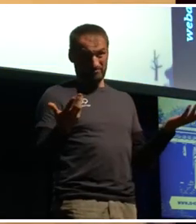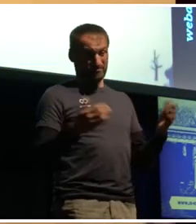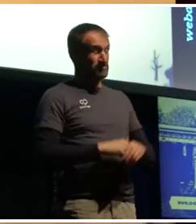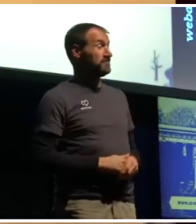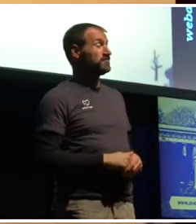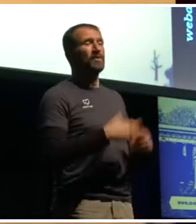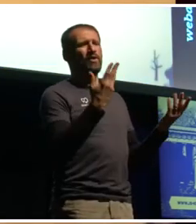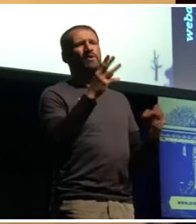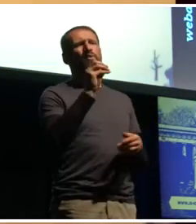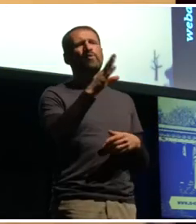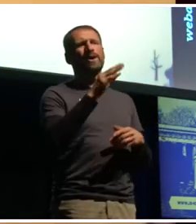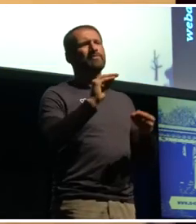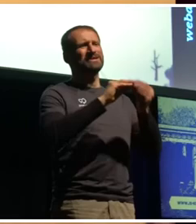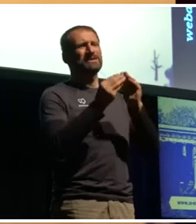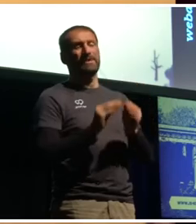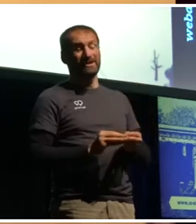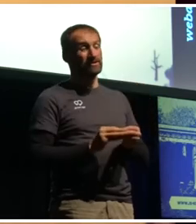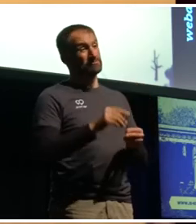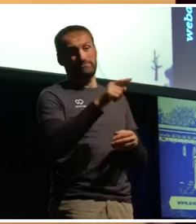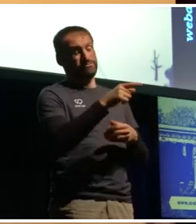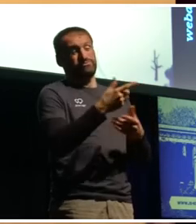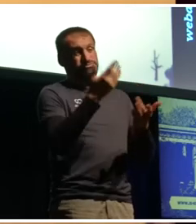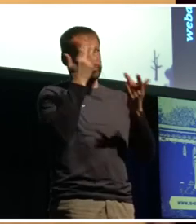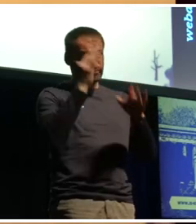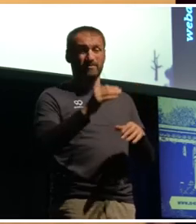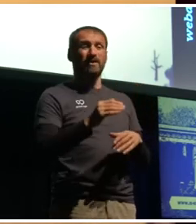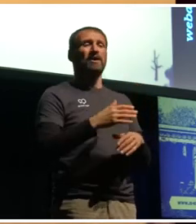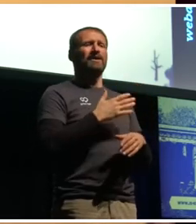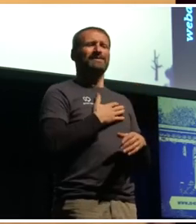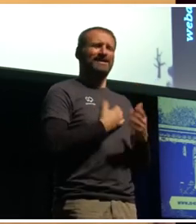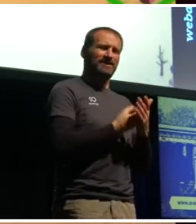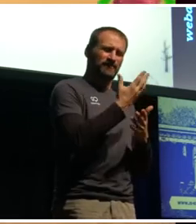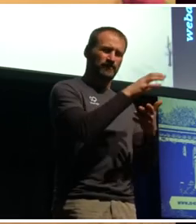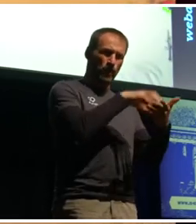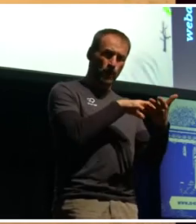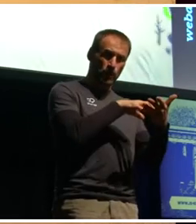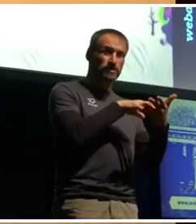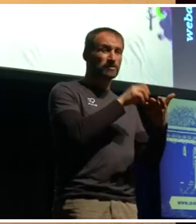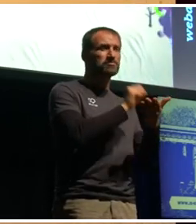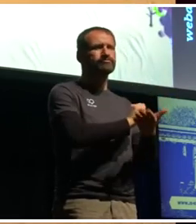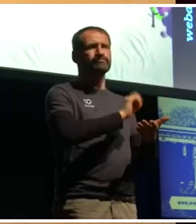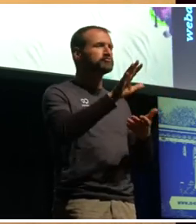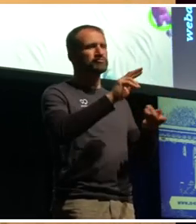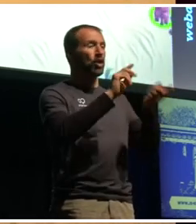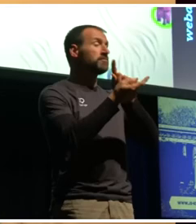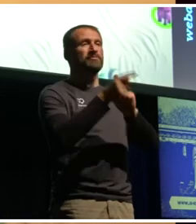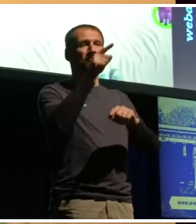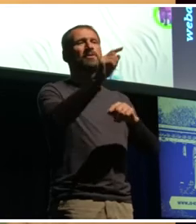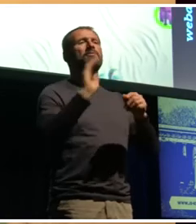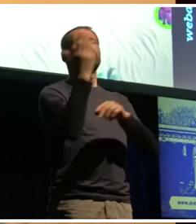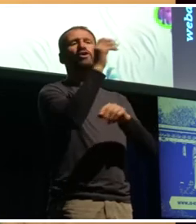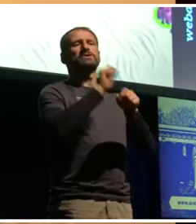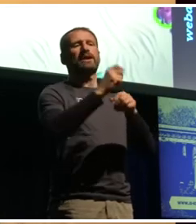Or WebAssembly, which will allow us to compile native code to something that a browser can read and be very efficient at